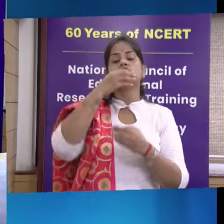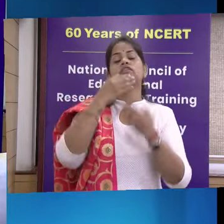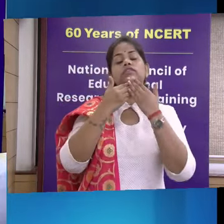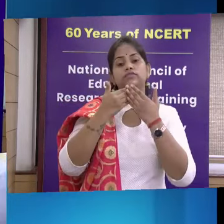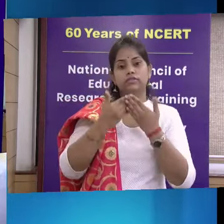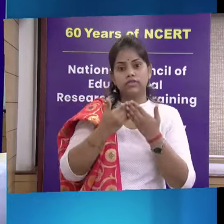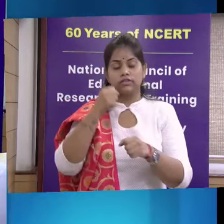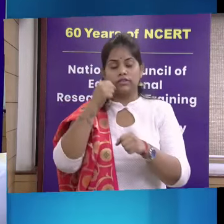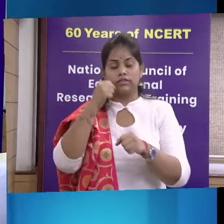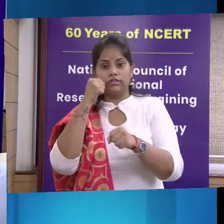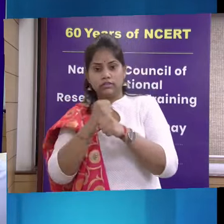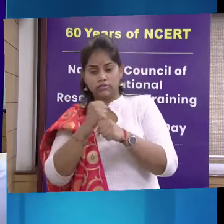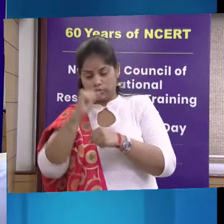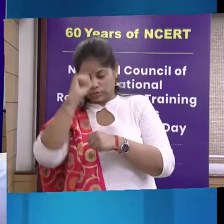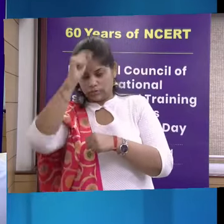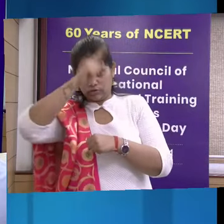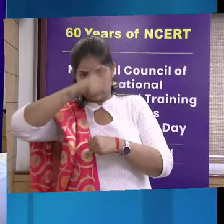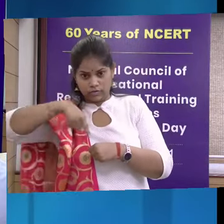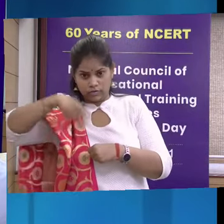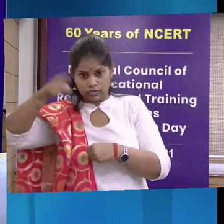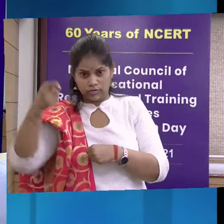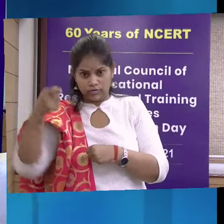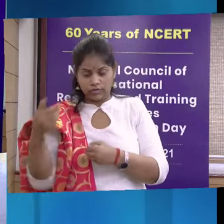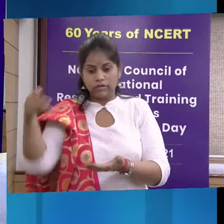to share motivational words with us.